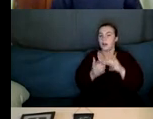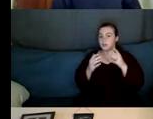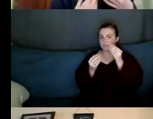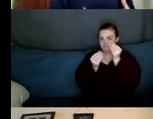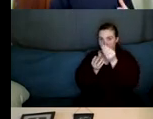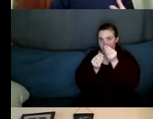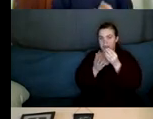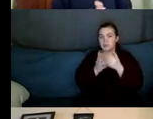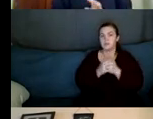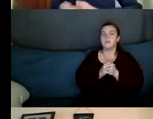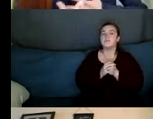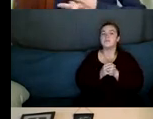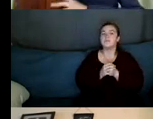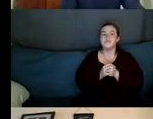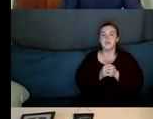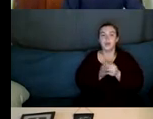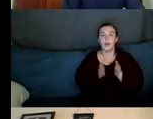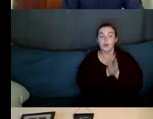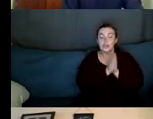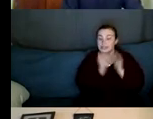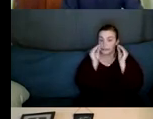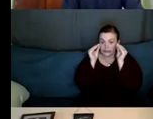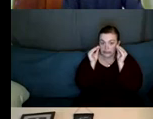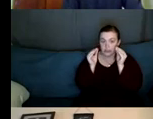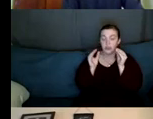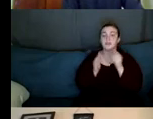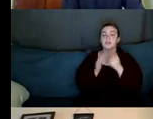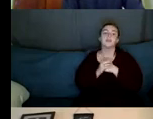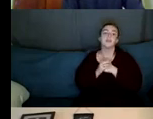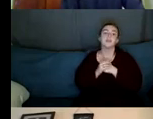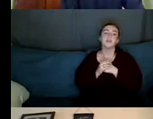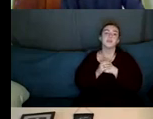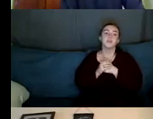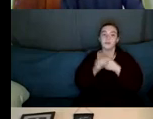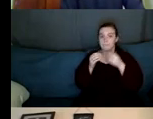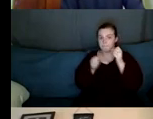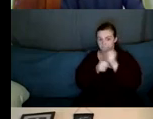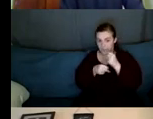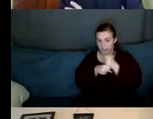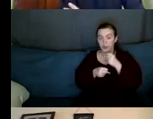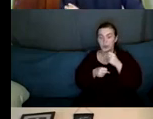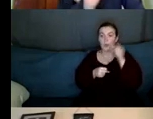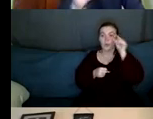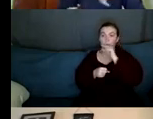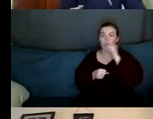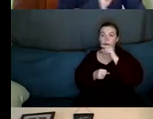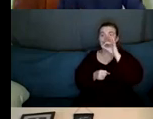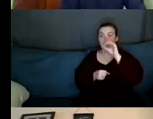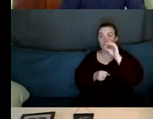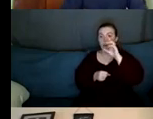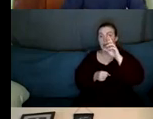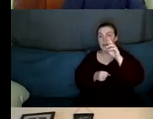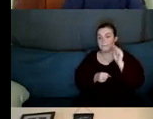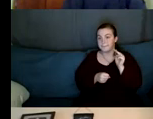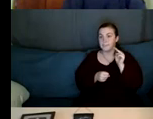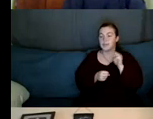And so you're recruiting teachers. What you're going to want to do is actually make a Google form. So in that little grid, we chose forms.